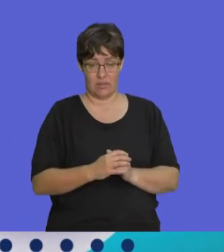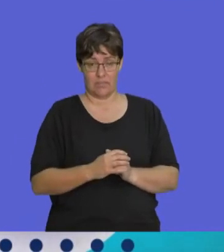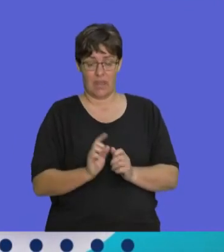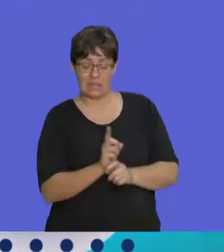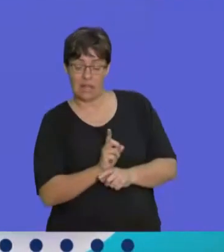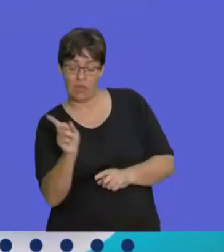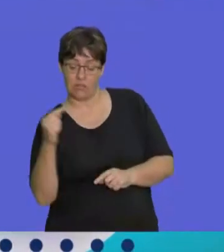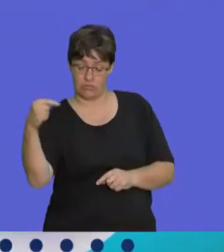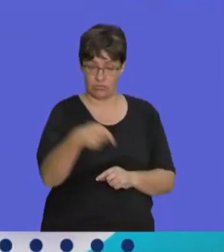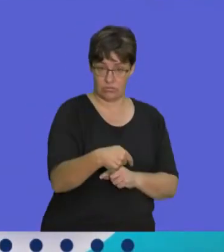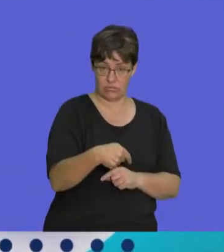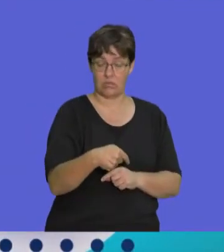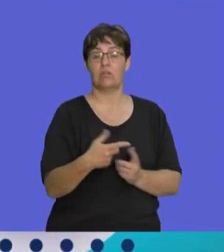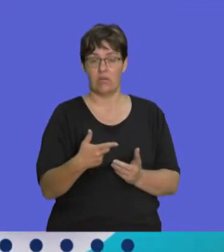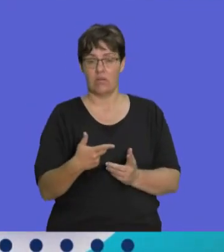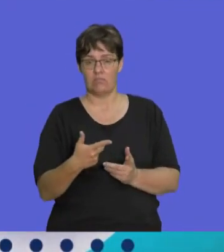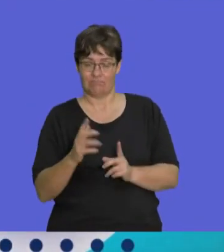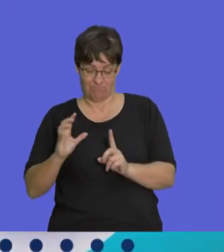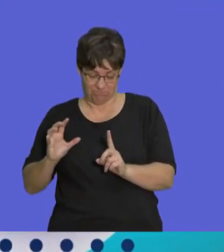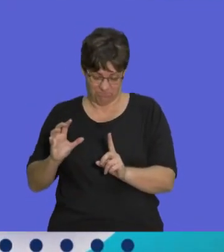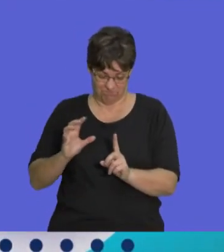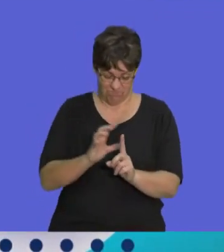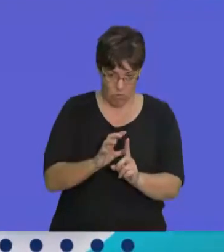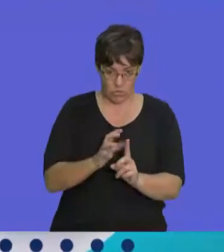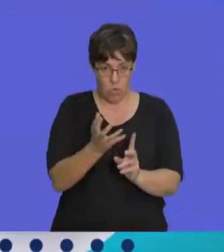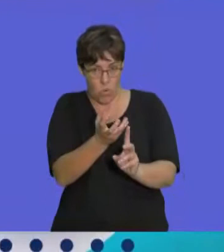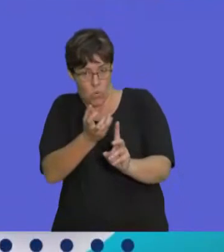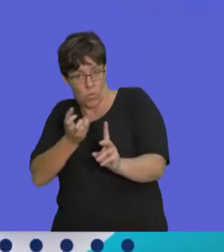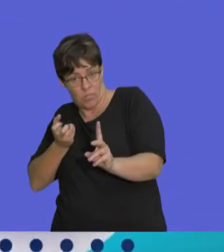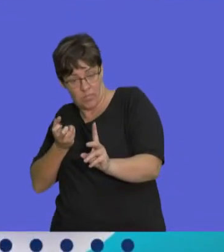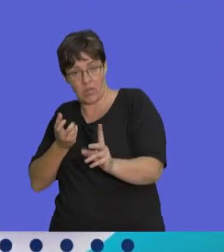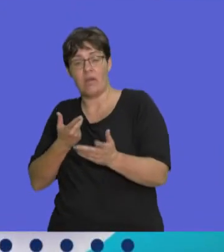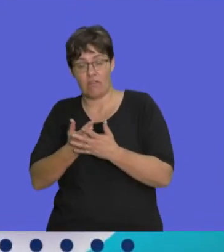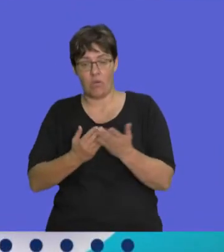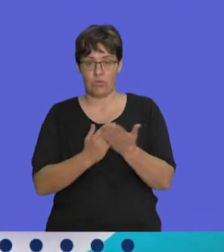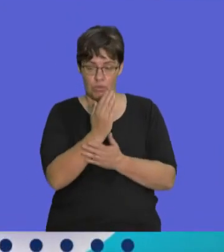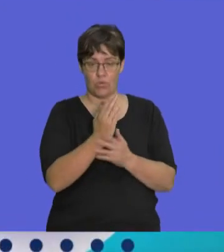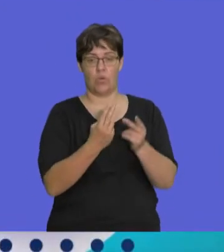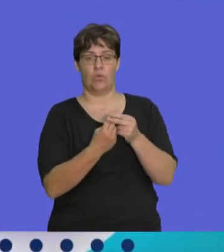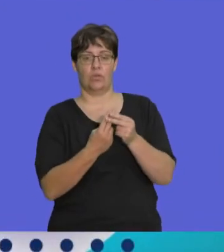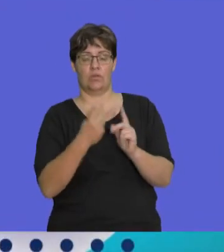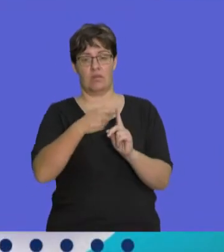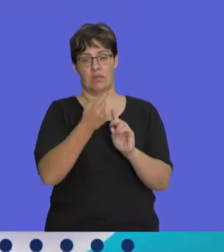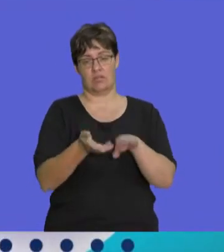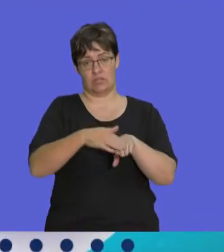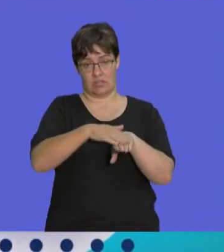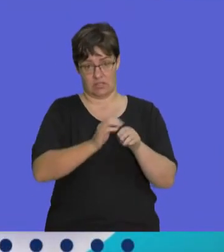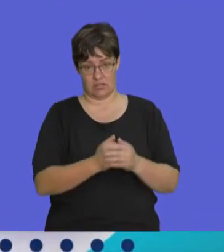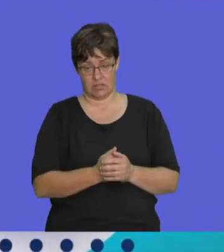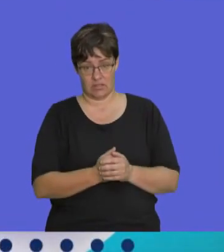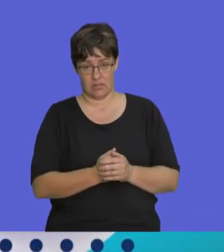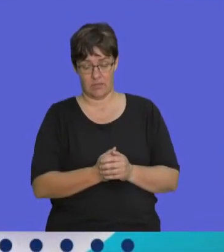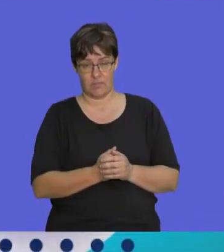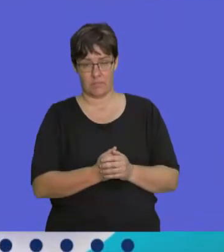it's actually the direction of the force that is experienced by that unit positive charge. So I will try